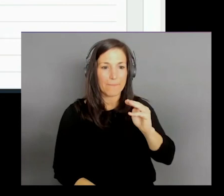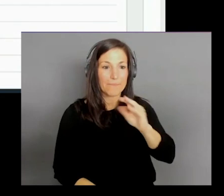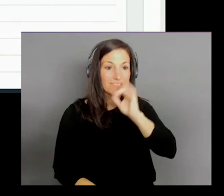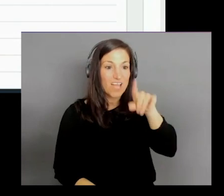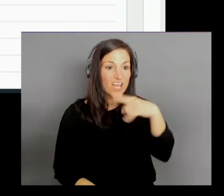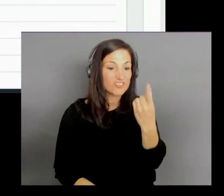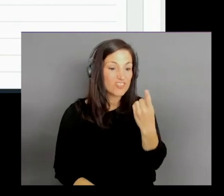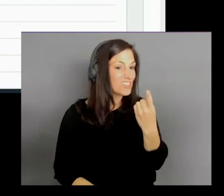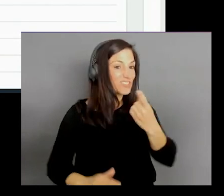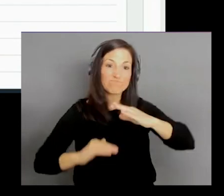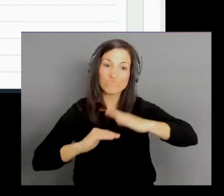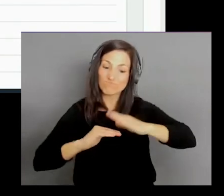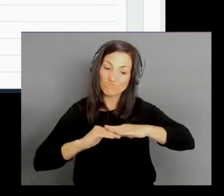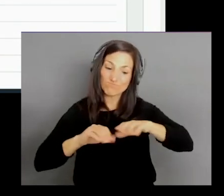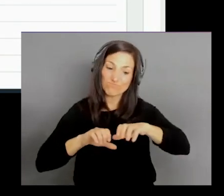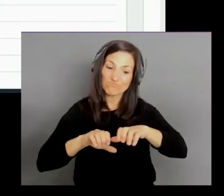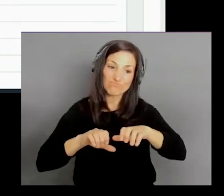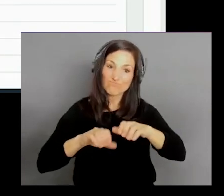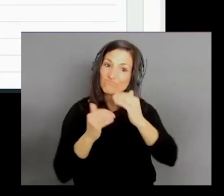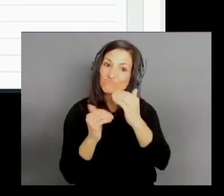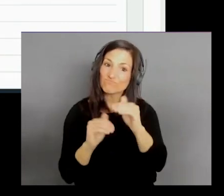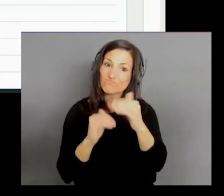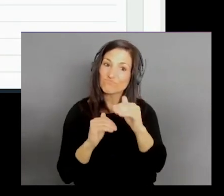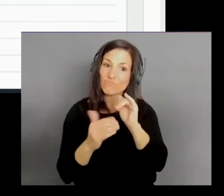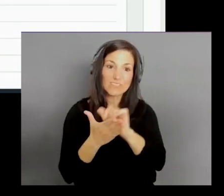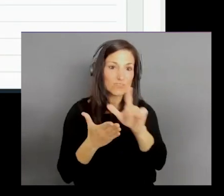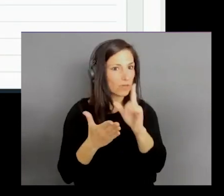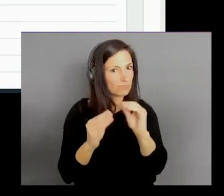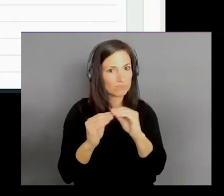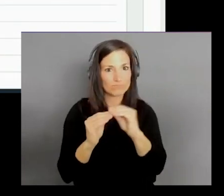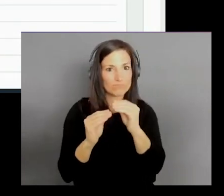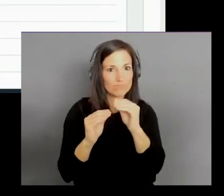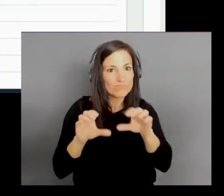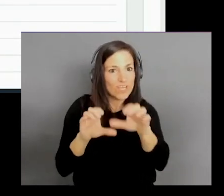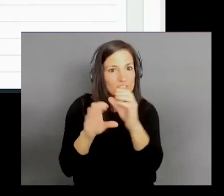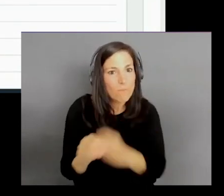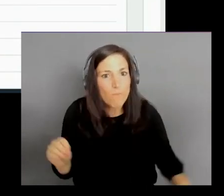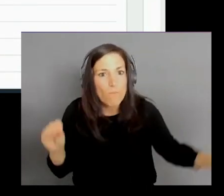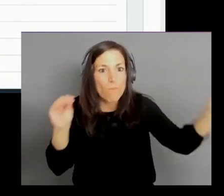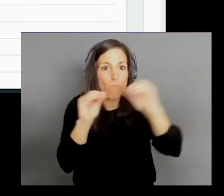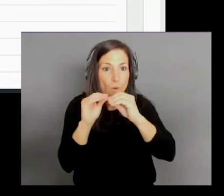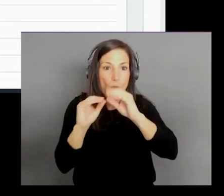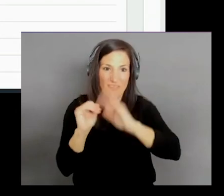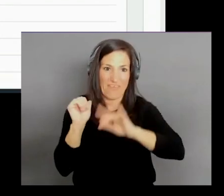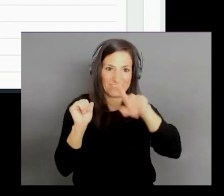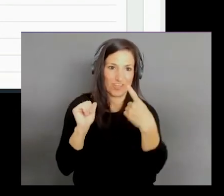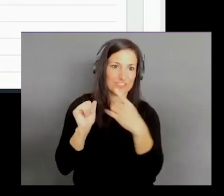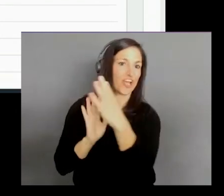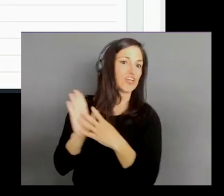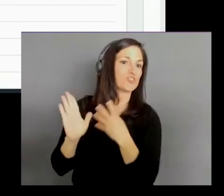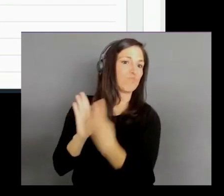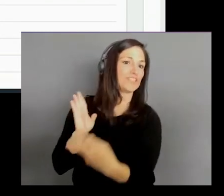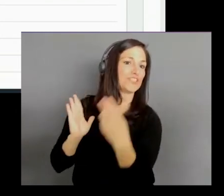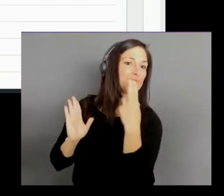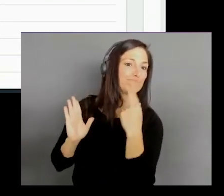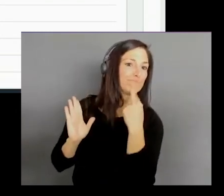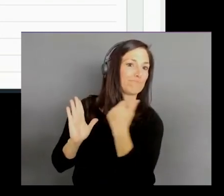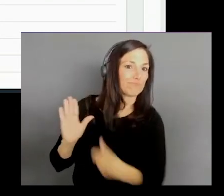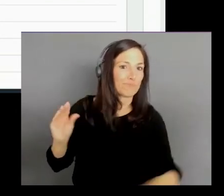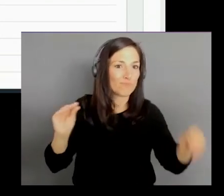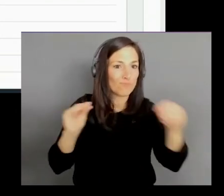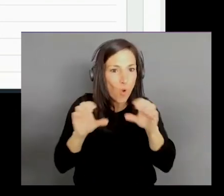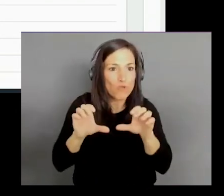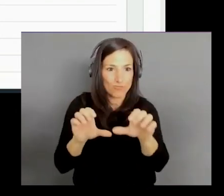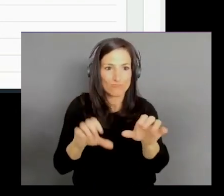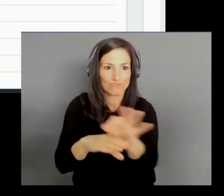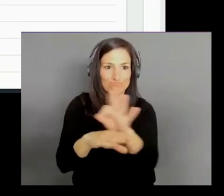than a spreadsheet or things that we were using before. So when you go to Ipam, now I